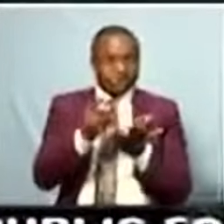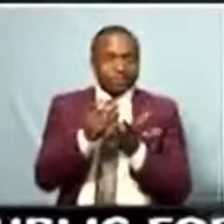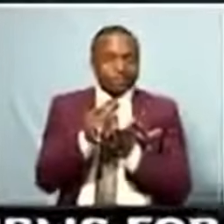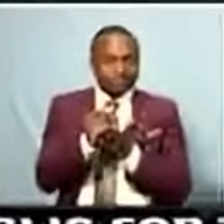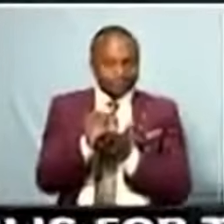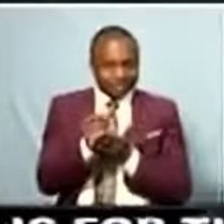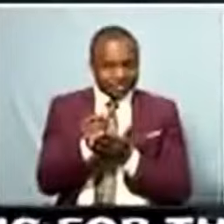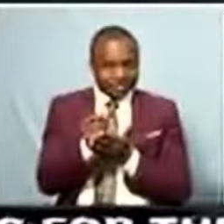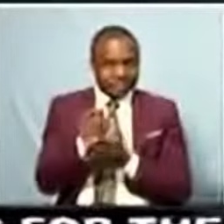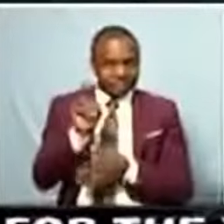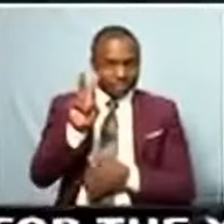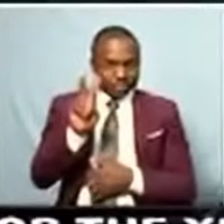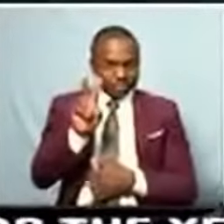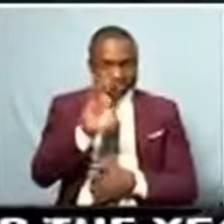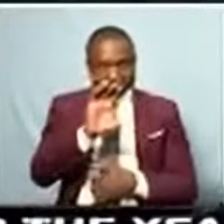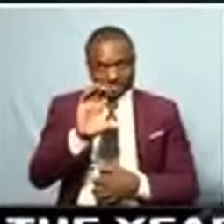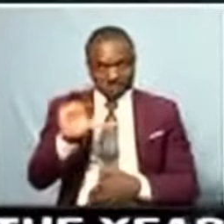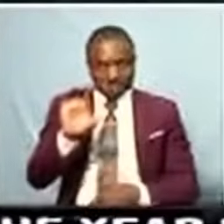totaling to